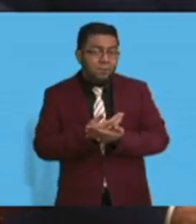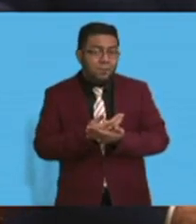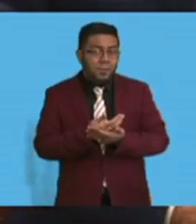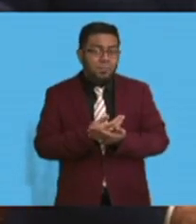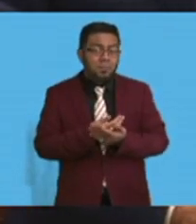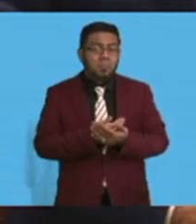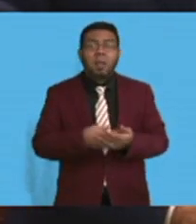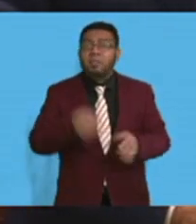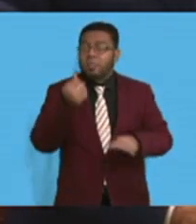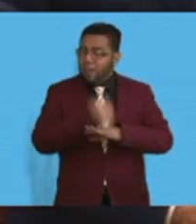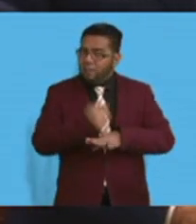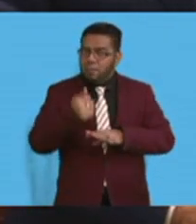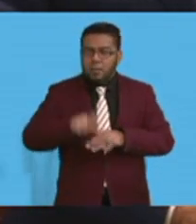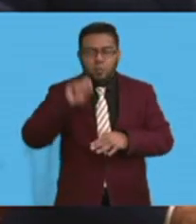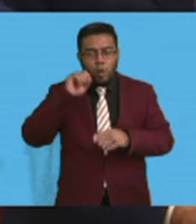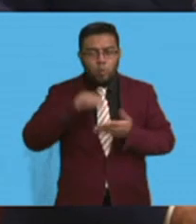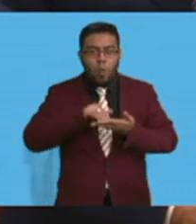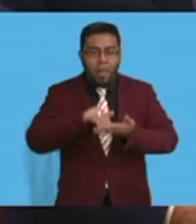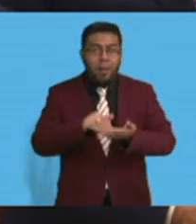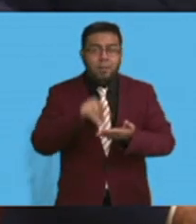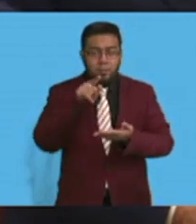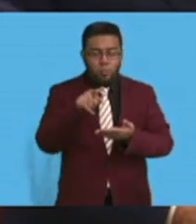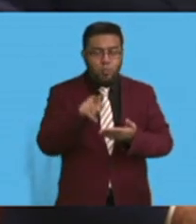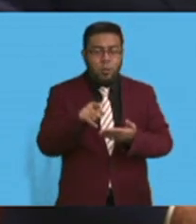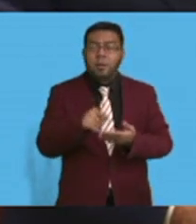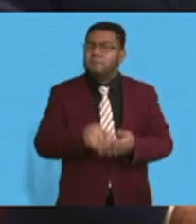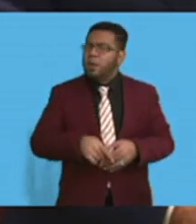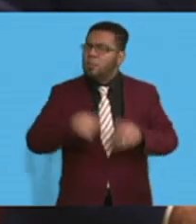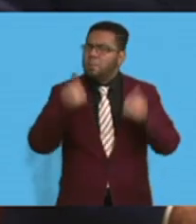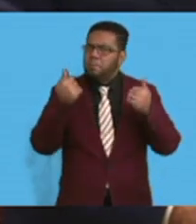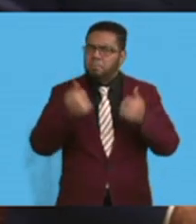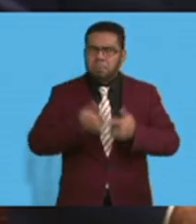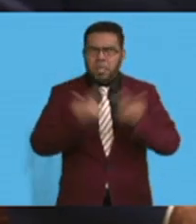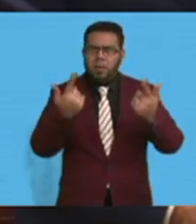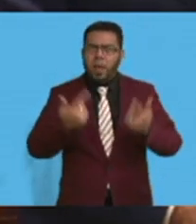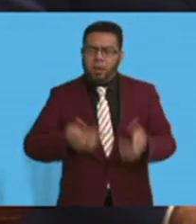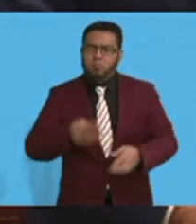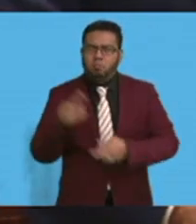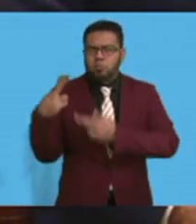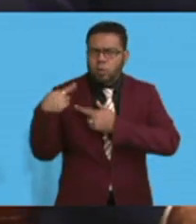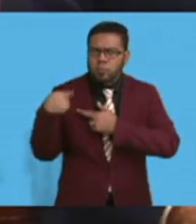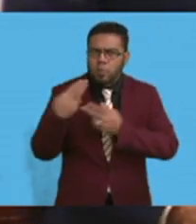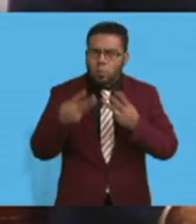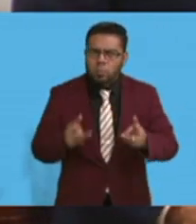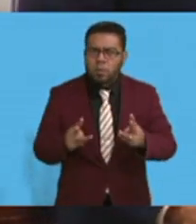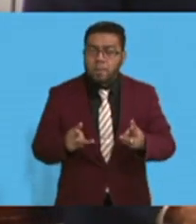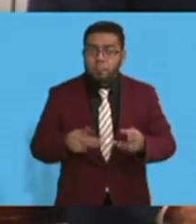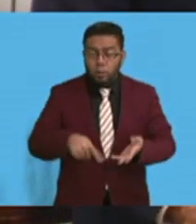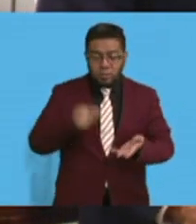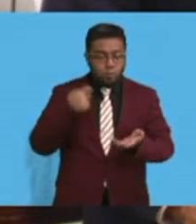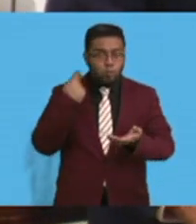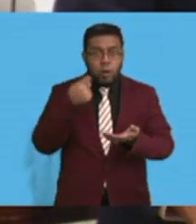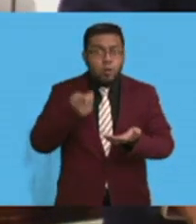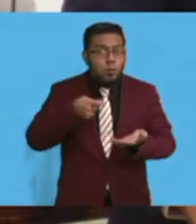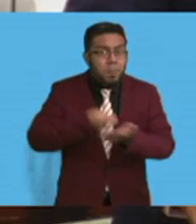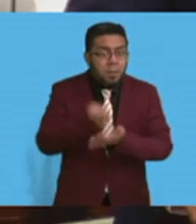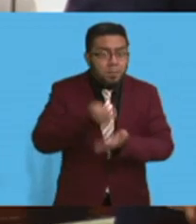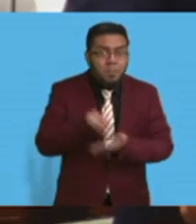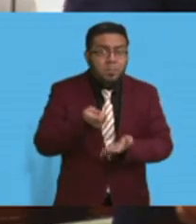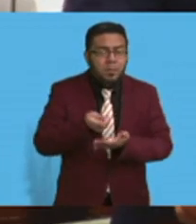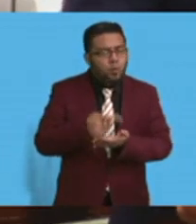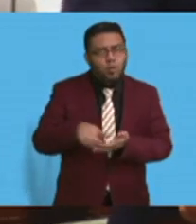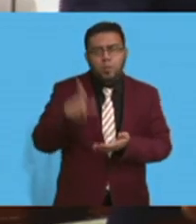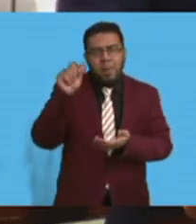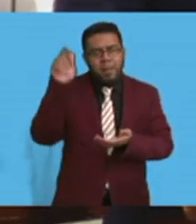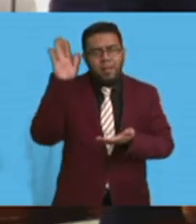spending, government is going to help you in a very big and a very responsible manner. Because the sooner your debt is repaid, the less you pay